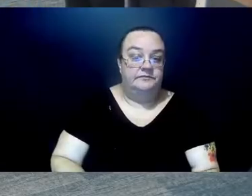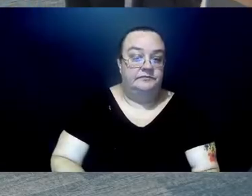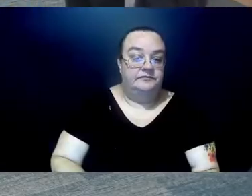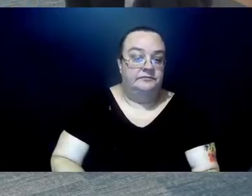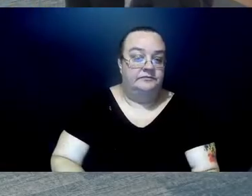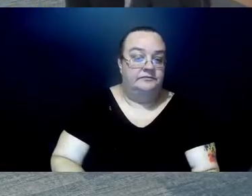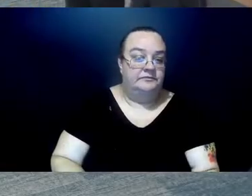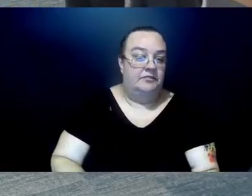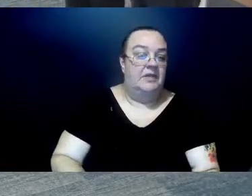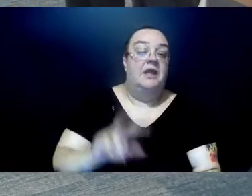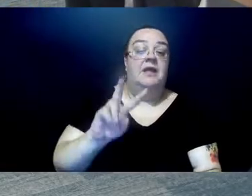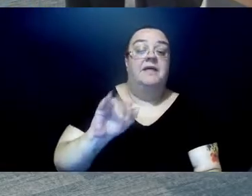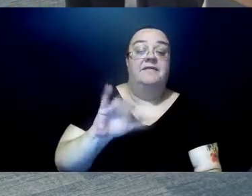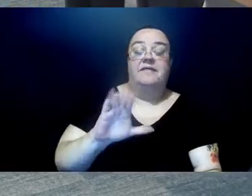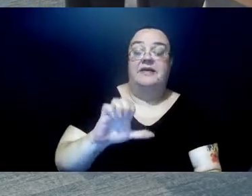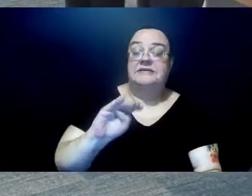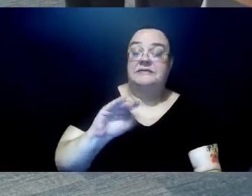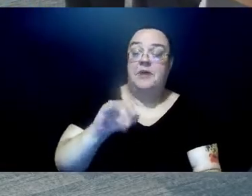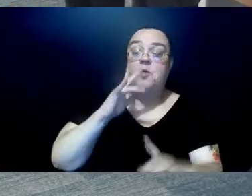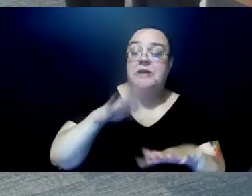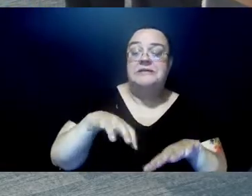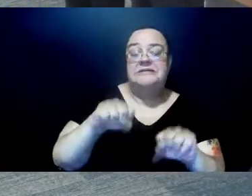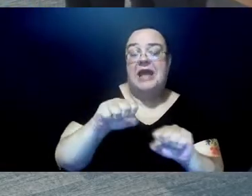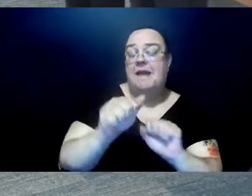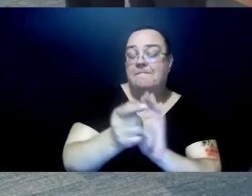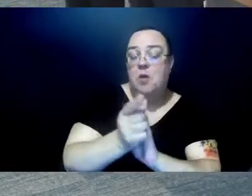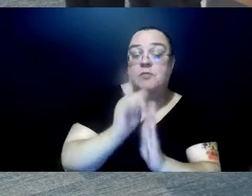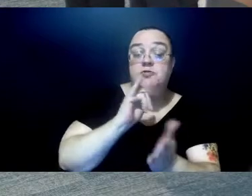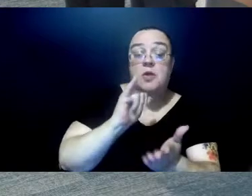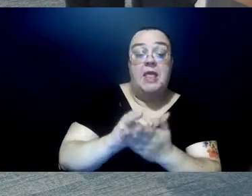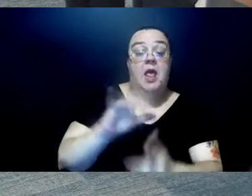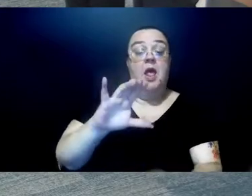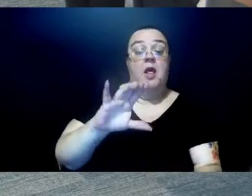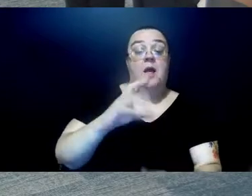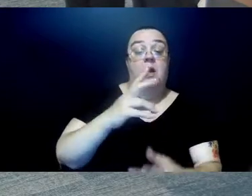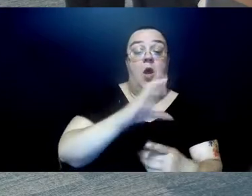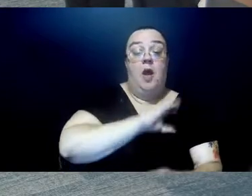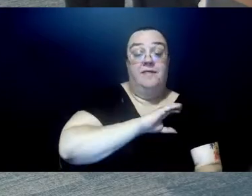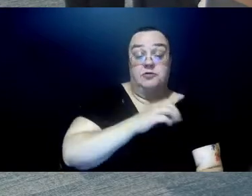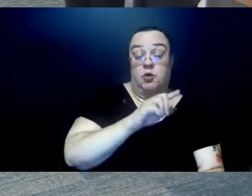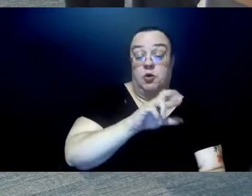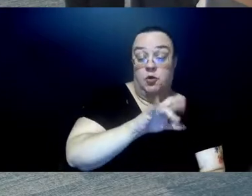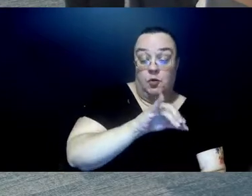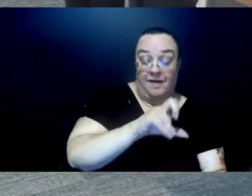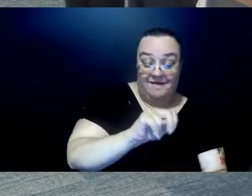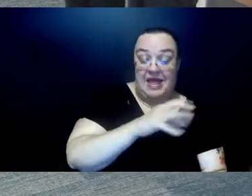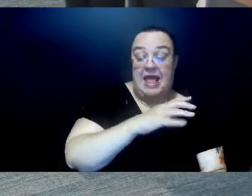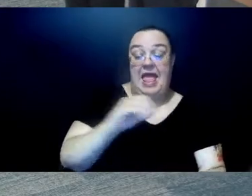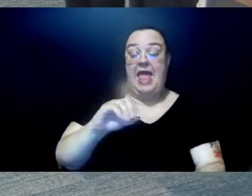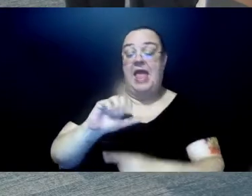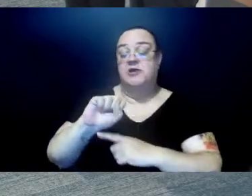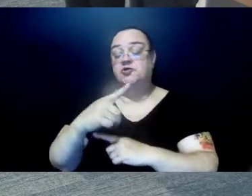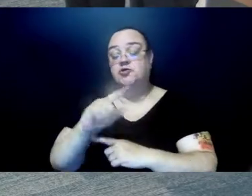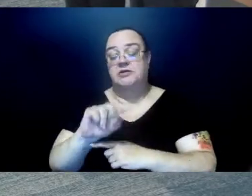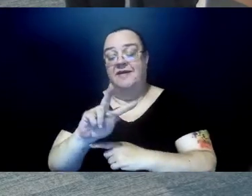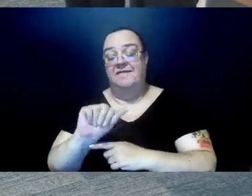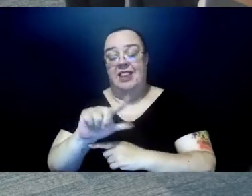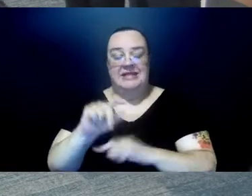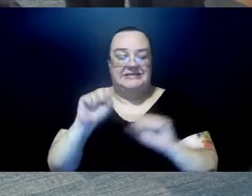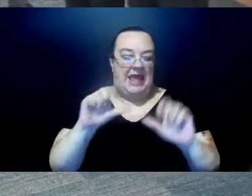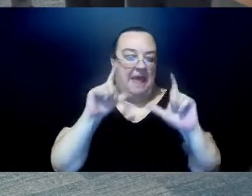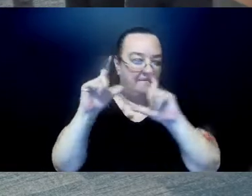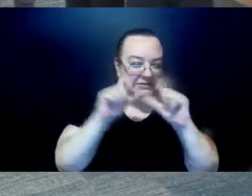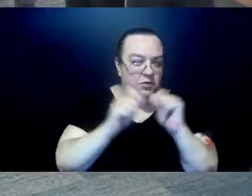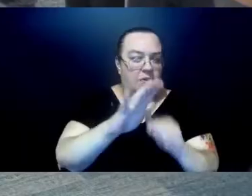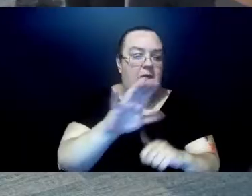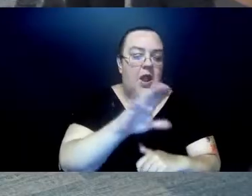We're going to take a second so that Officer Griffin and Sergeant Valencia can take a couple of pictures with their colleagues and family,